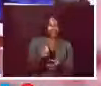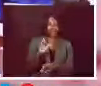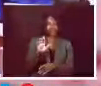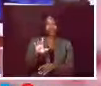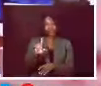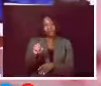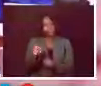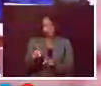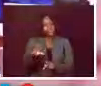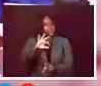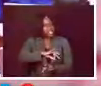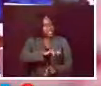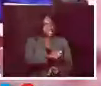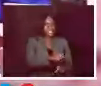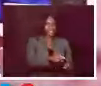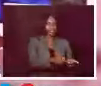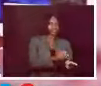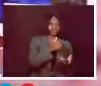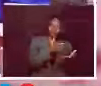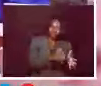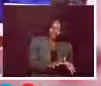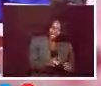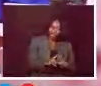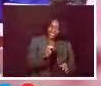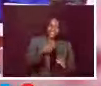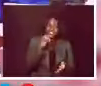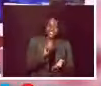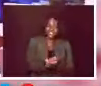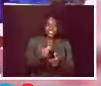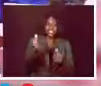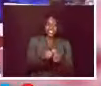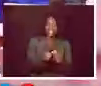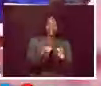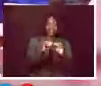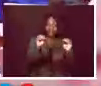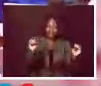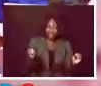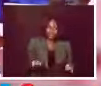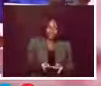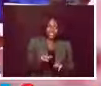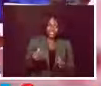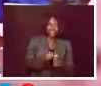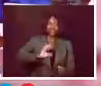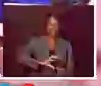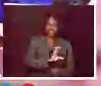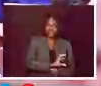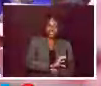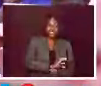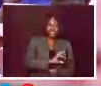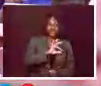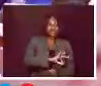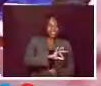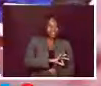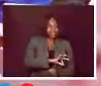advantage, in another leg you get a disadvantage. But if you want to say that in every single committee you want to apply the formula,